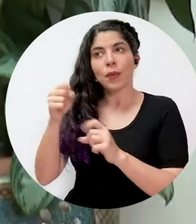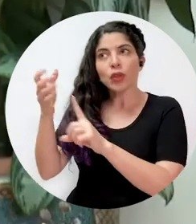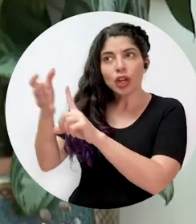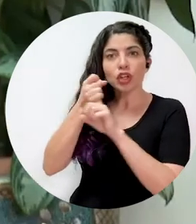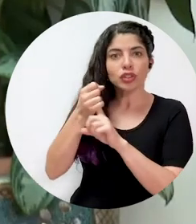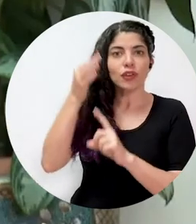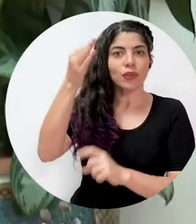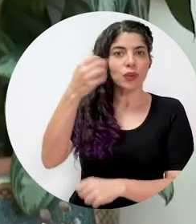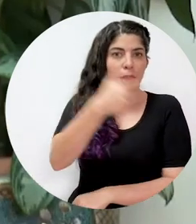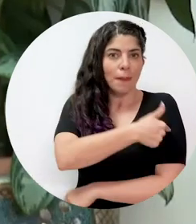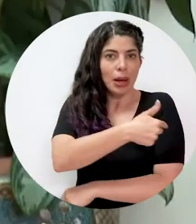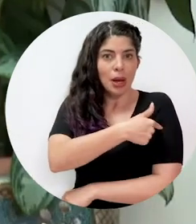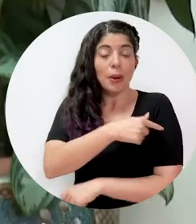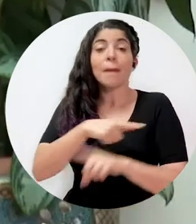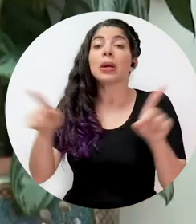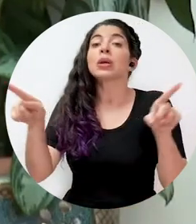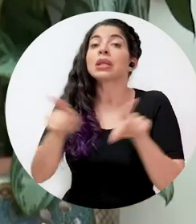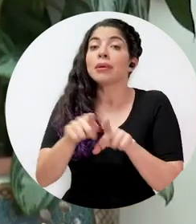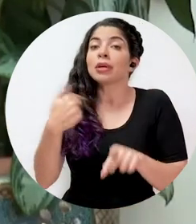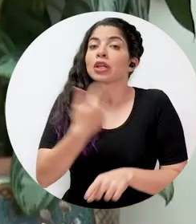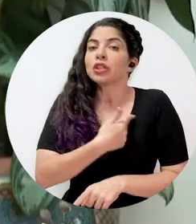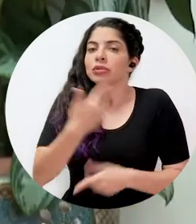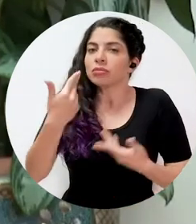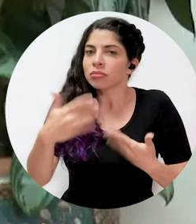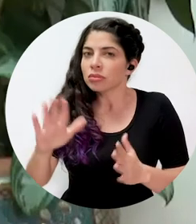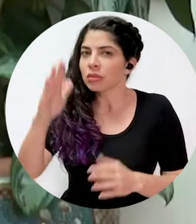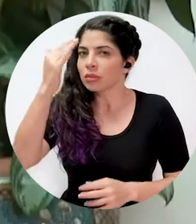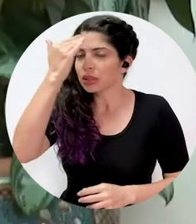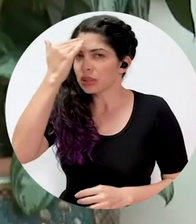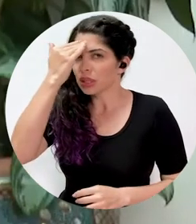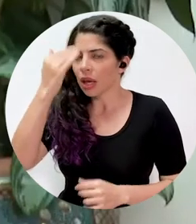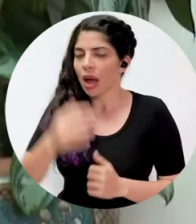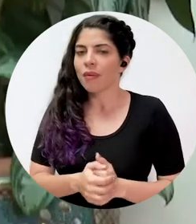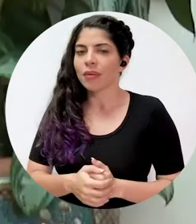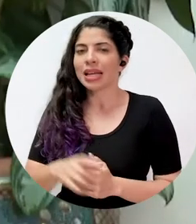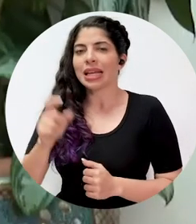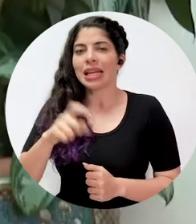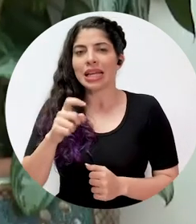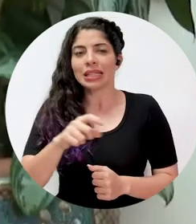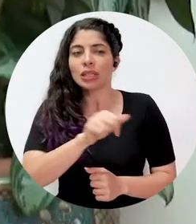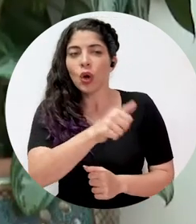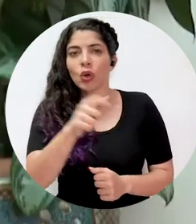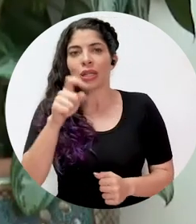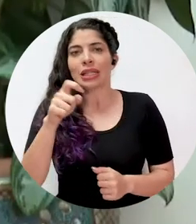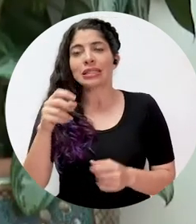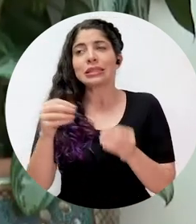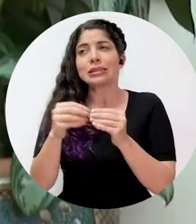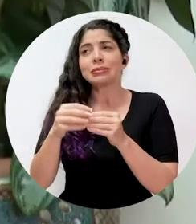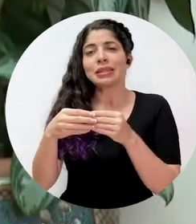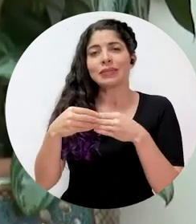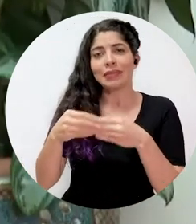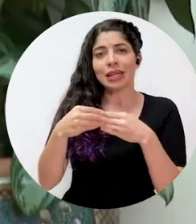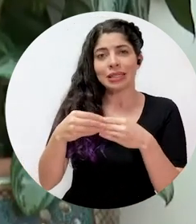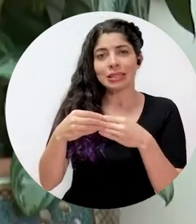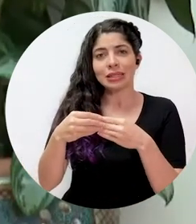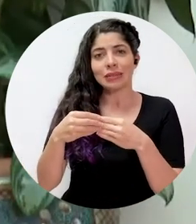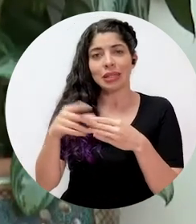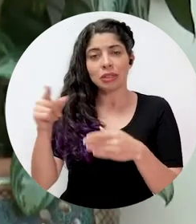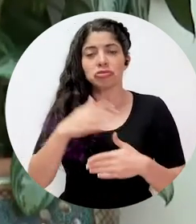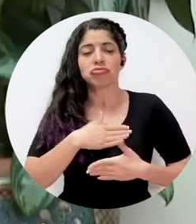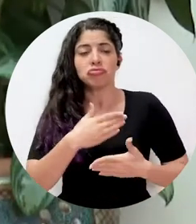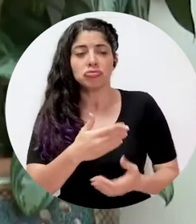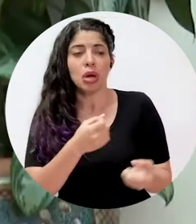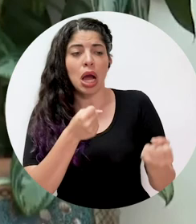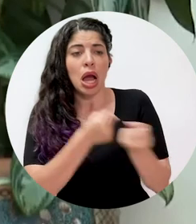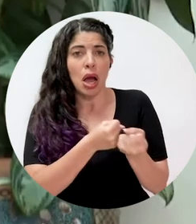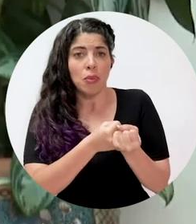have access for future vaccines, but we also know that there are already need more flexible ways, so we're willing